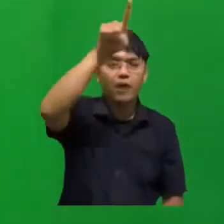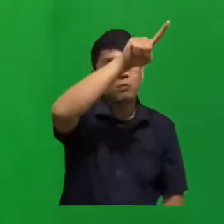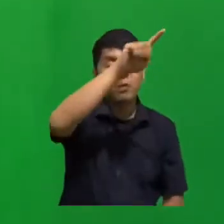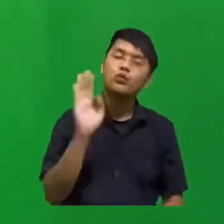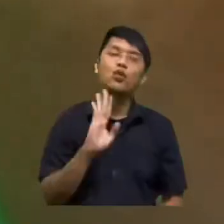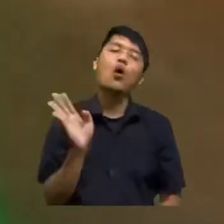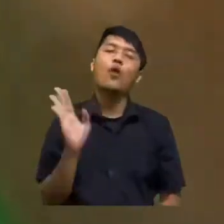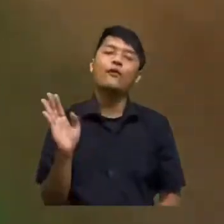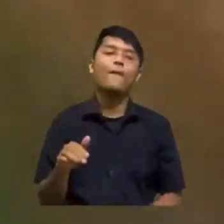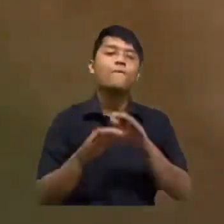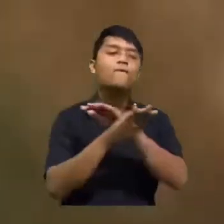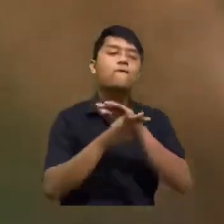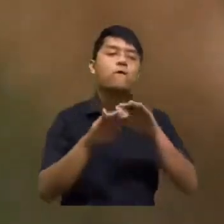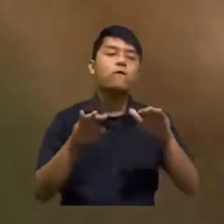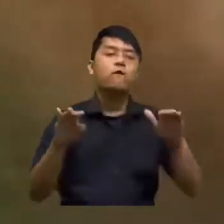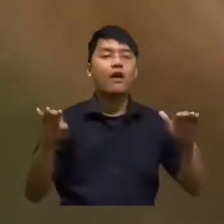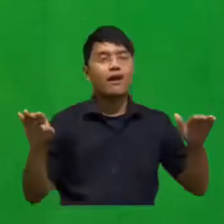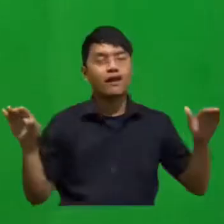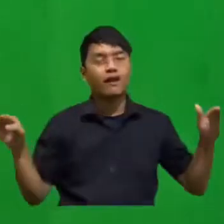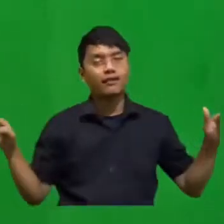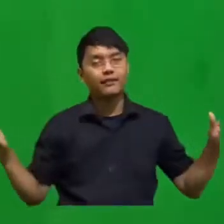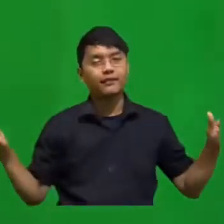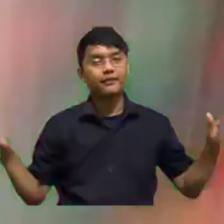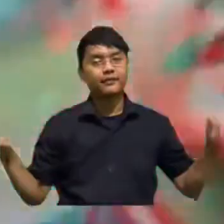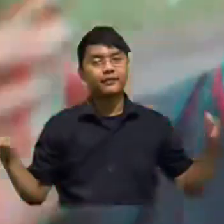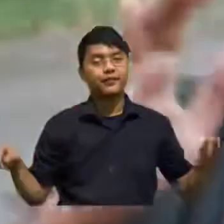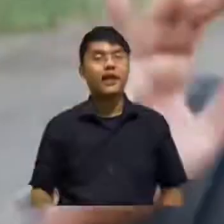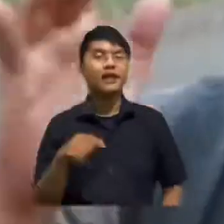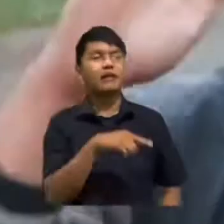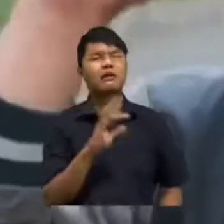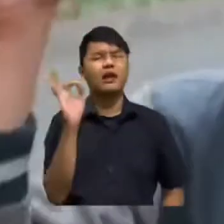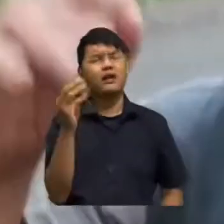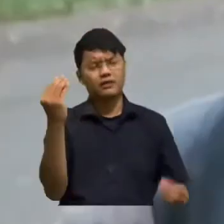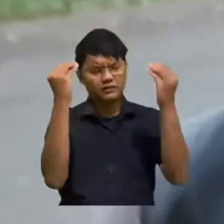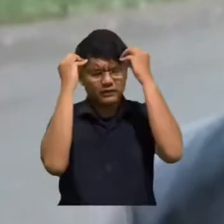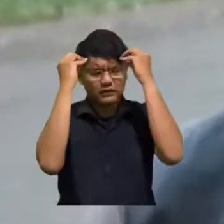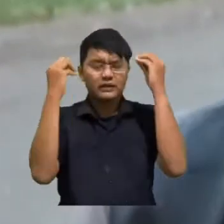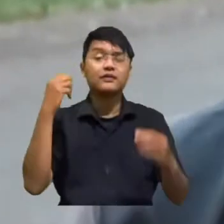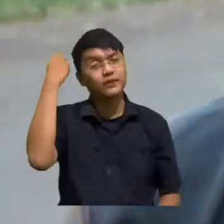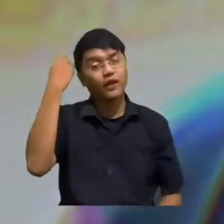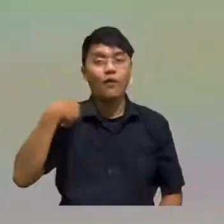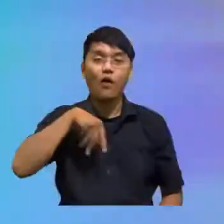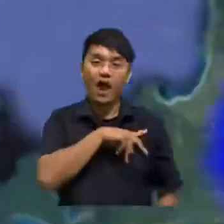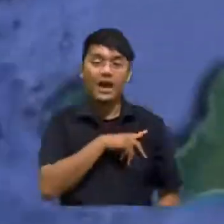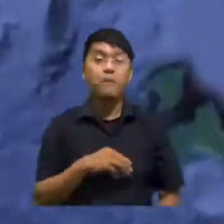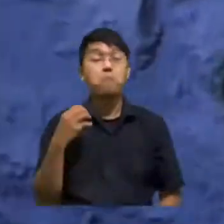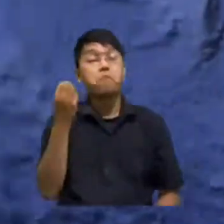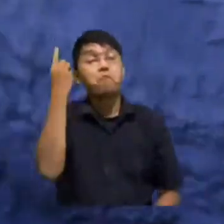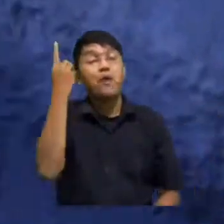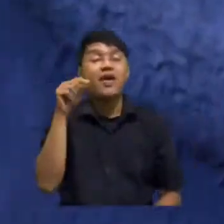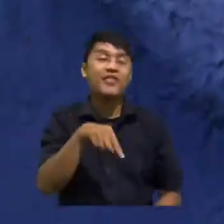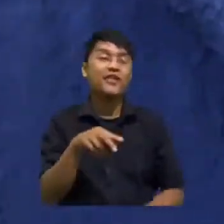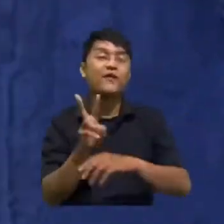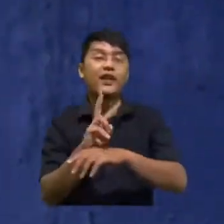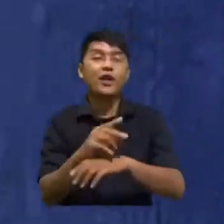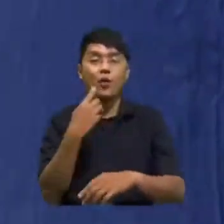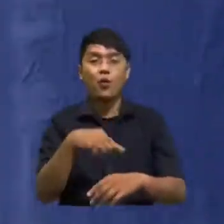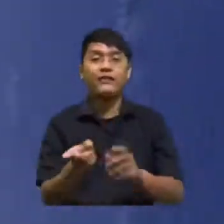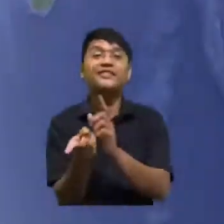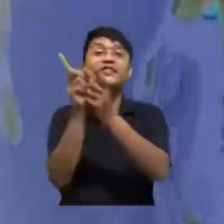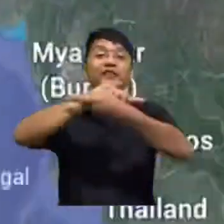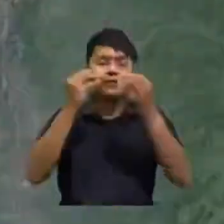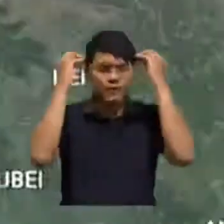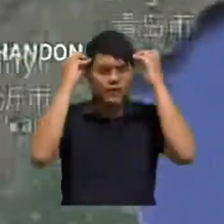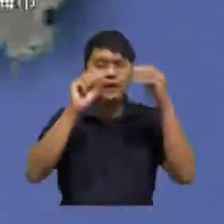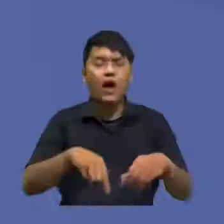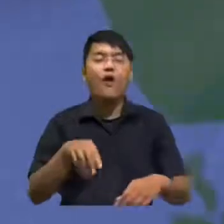not flat. That's an illogical thing for us. Maybe this video will change perception